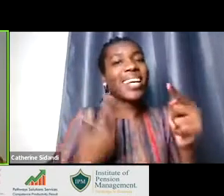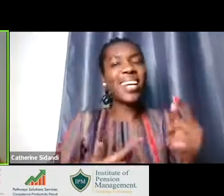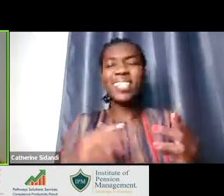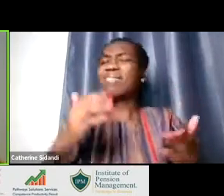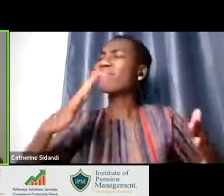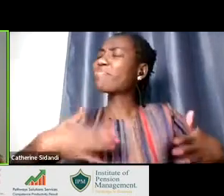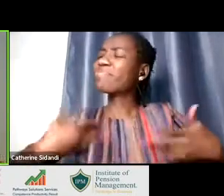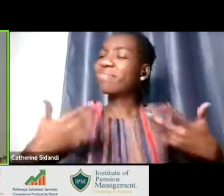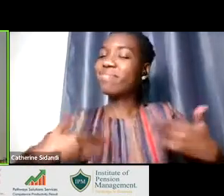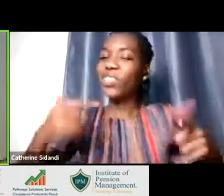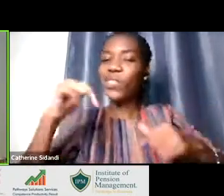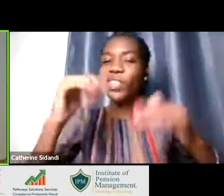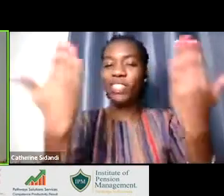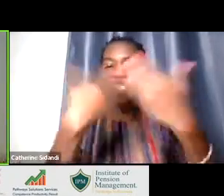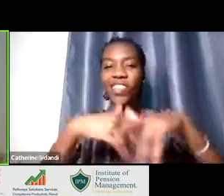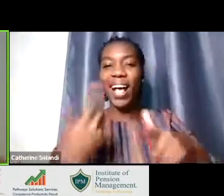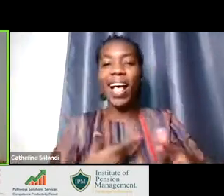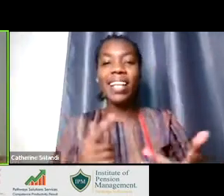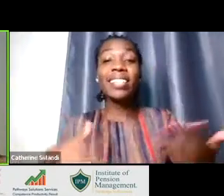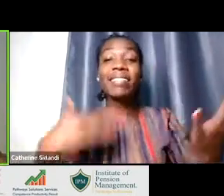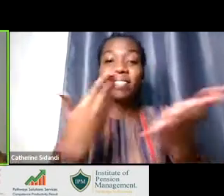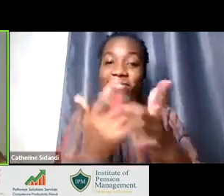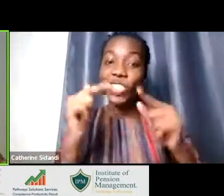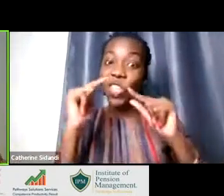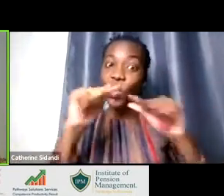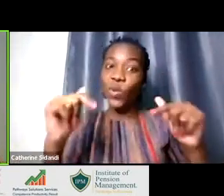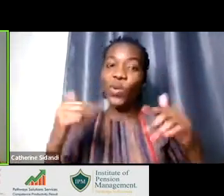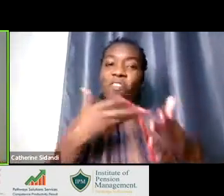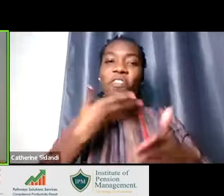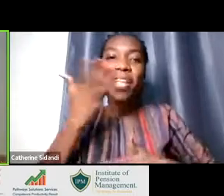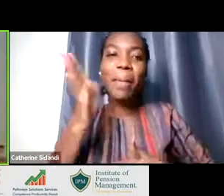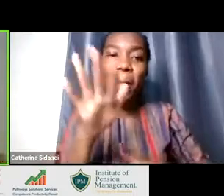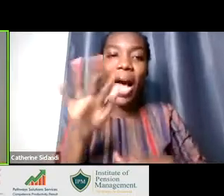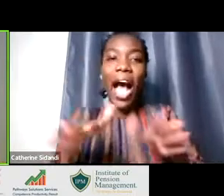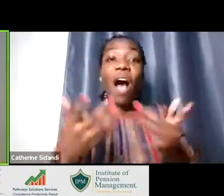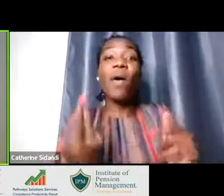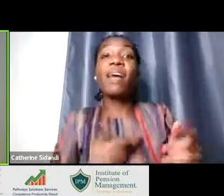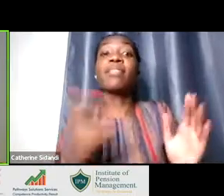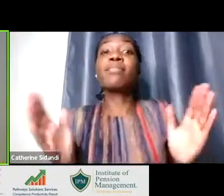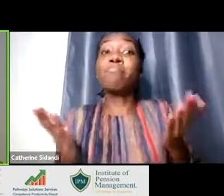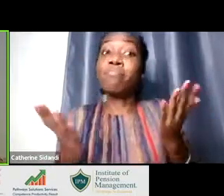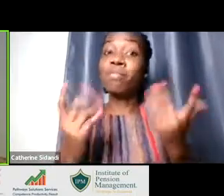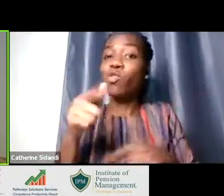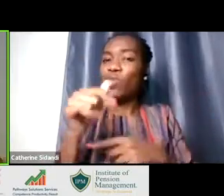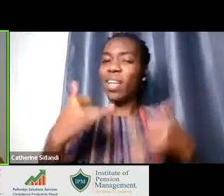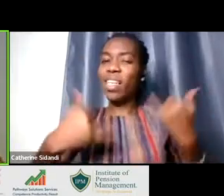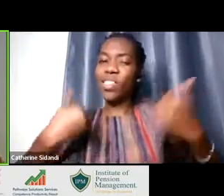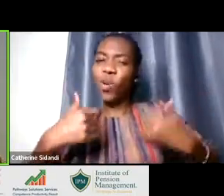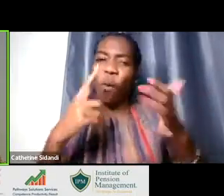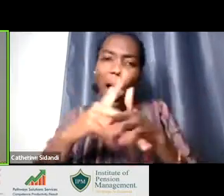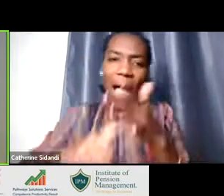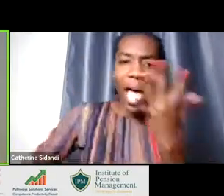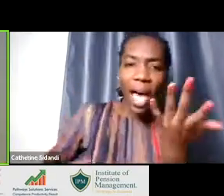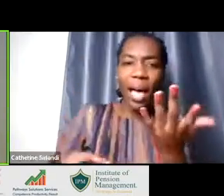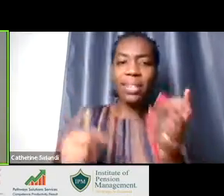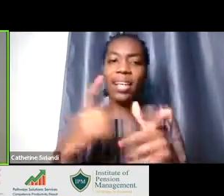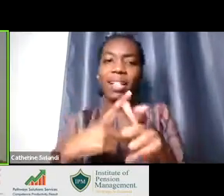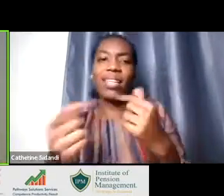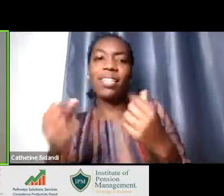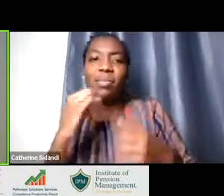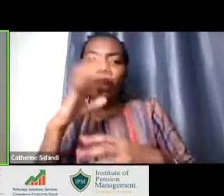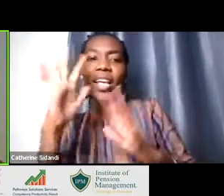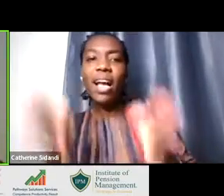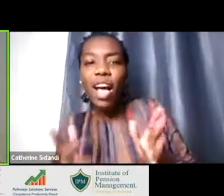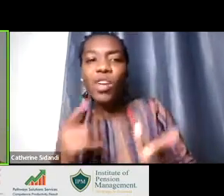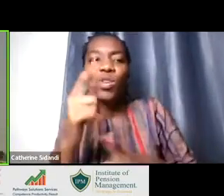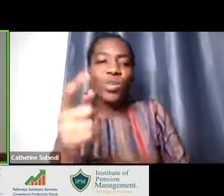be reaching out to you to give us feedback on how we should improve. What have you enjoyed the most? Are there speakers you'd suggest for us to